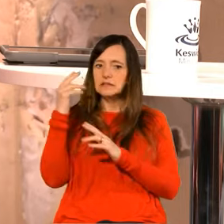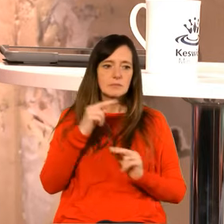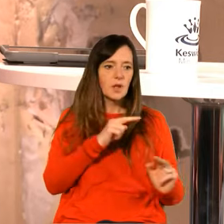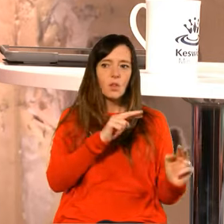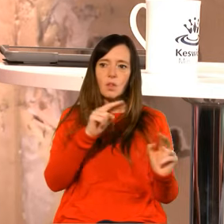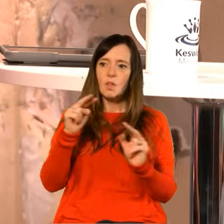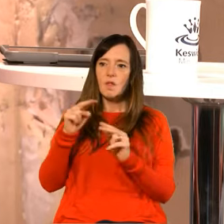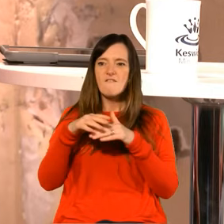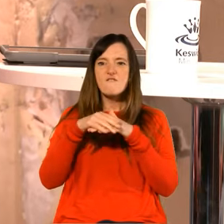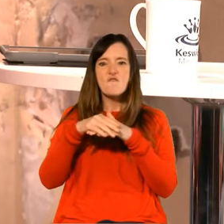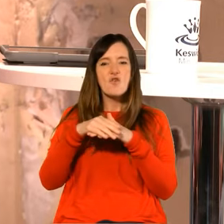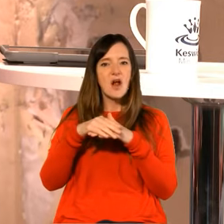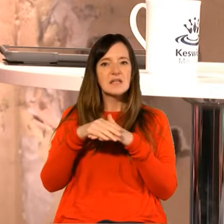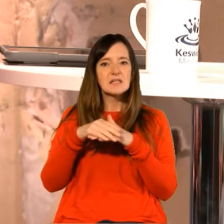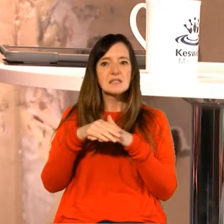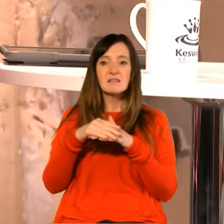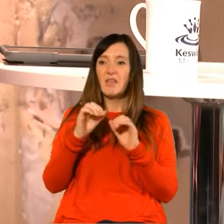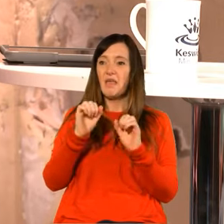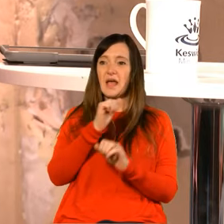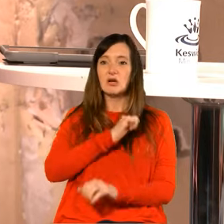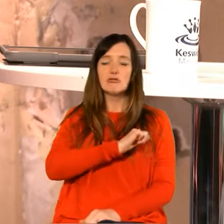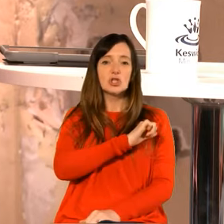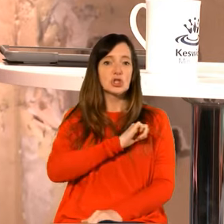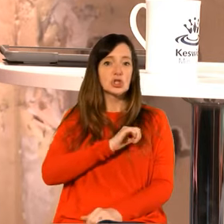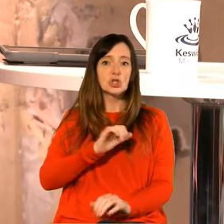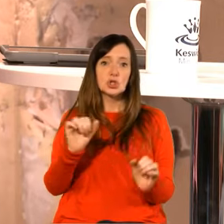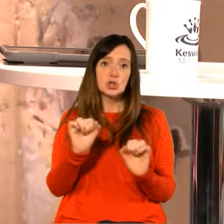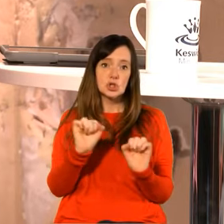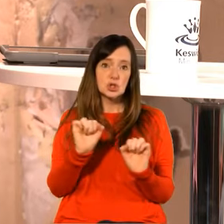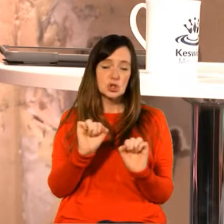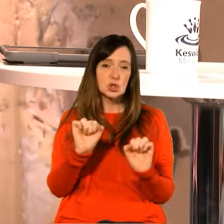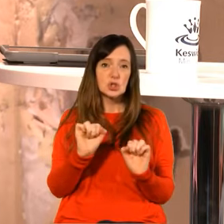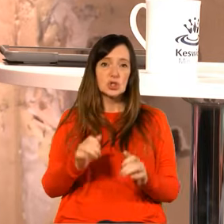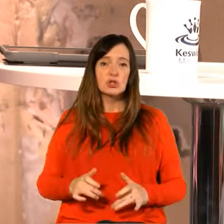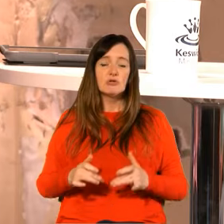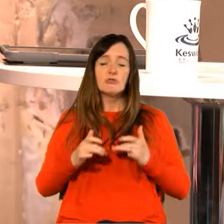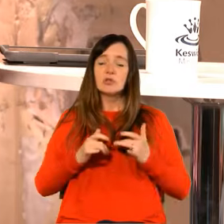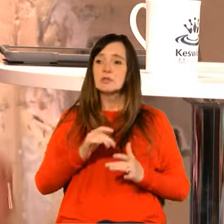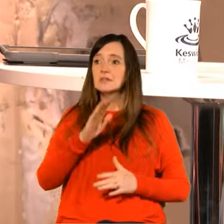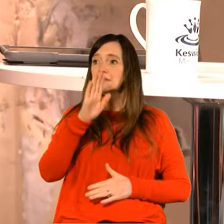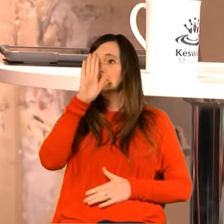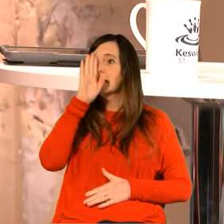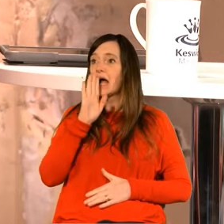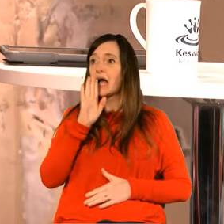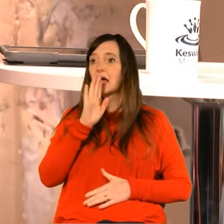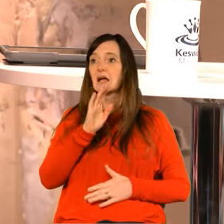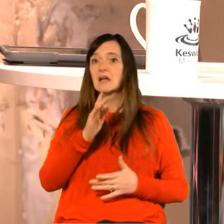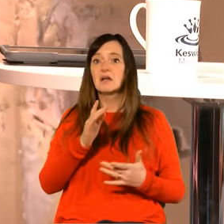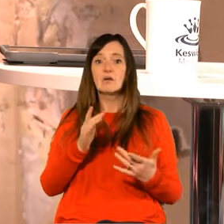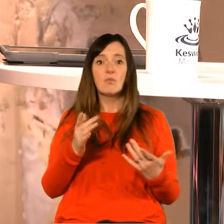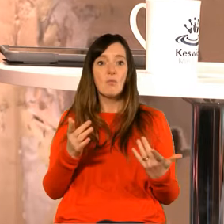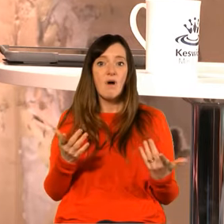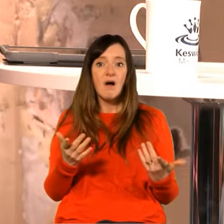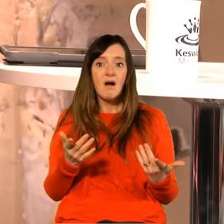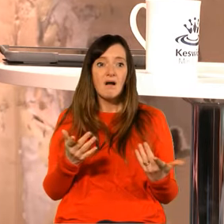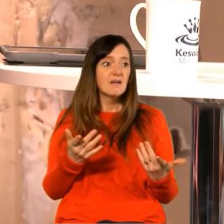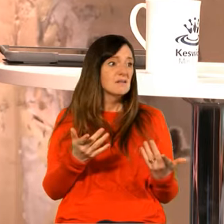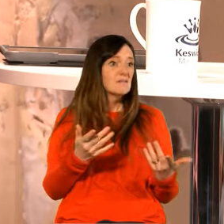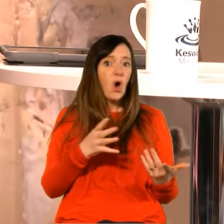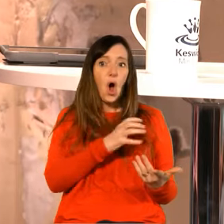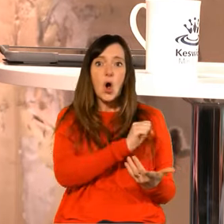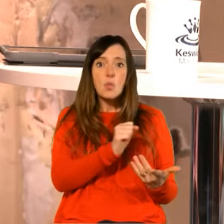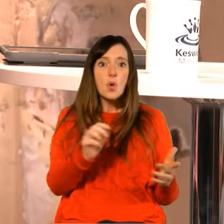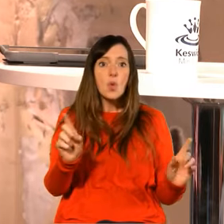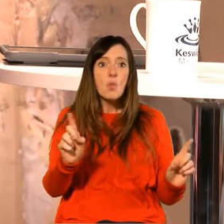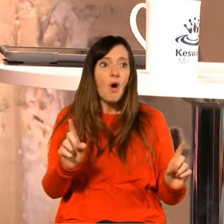been saddened by the lack of hope that they have in light of an uncertain future. Also, maybe like me, you've